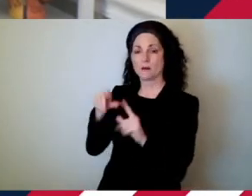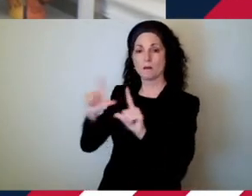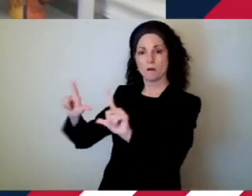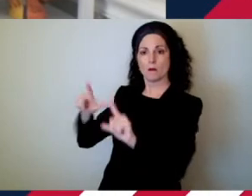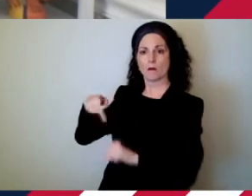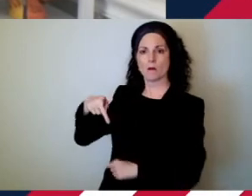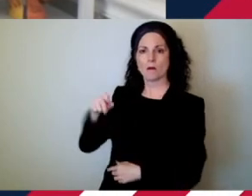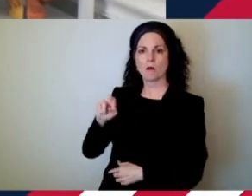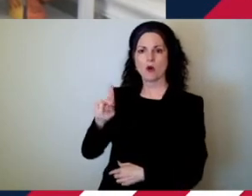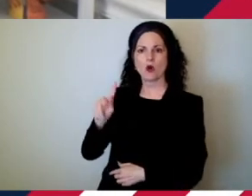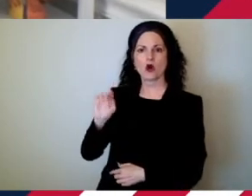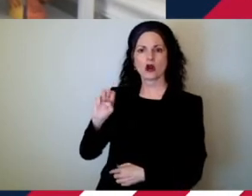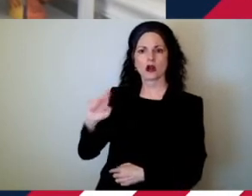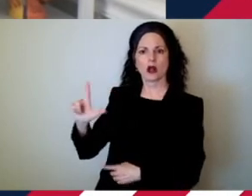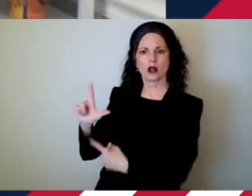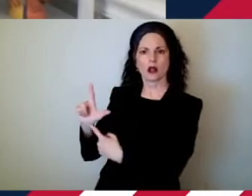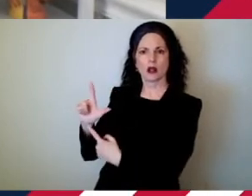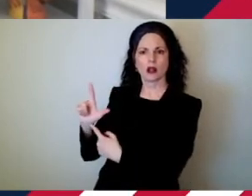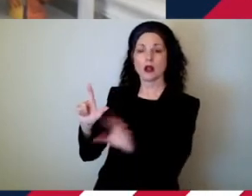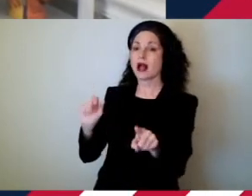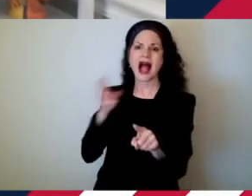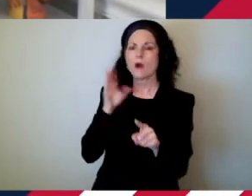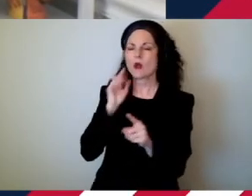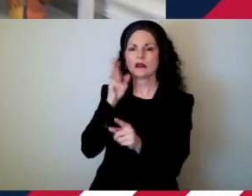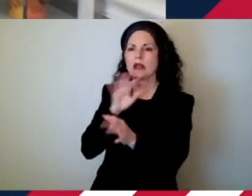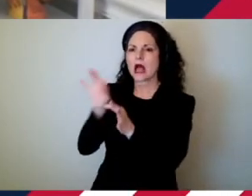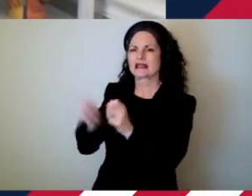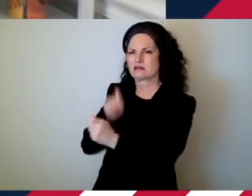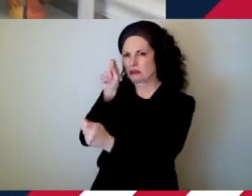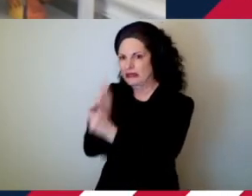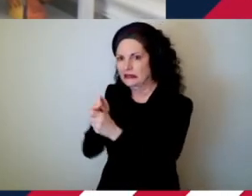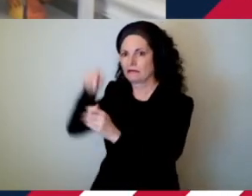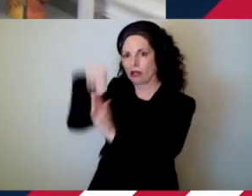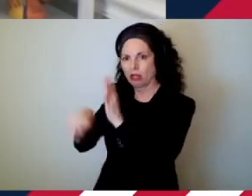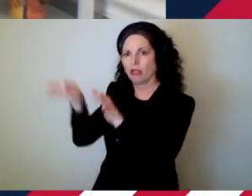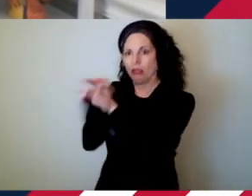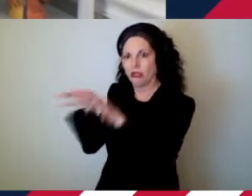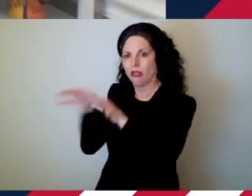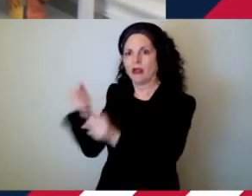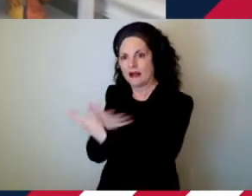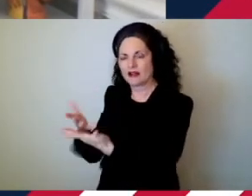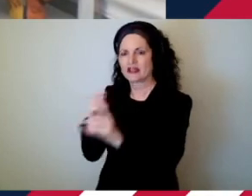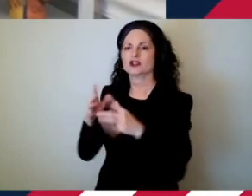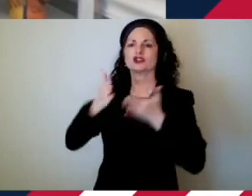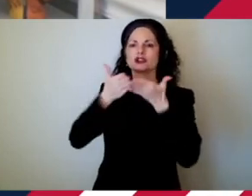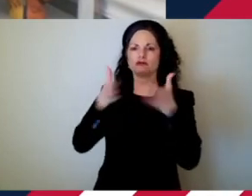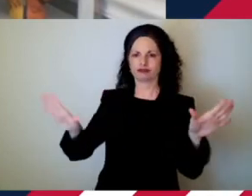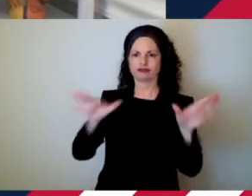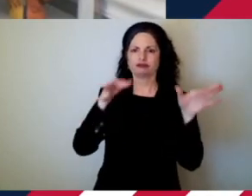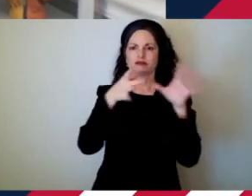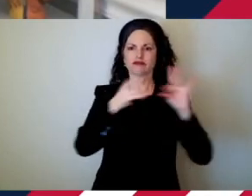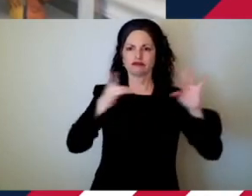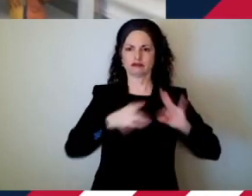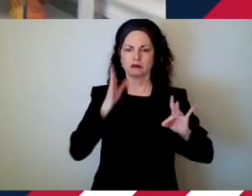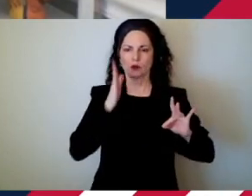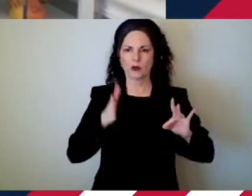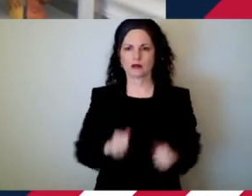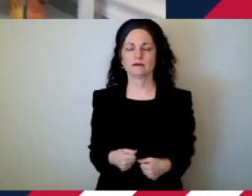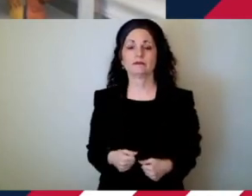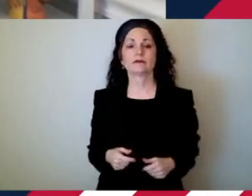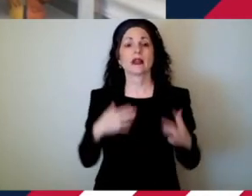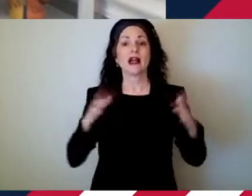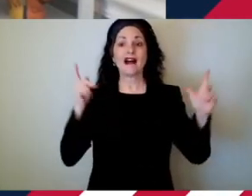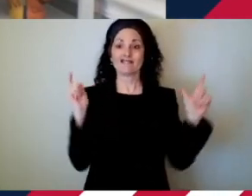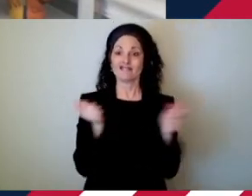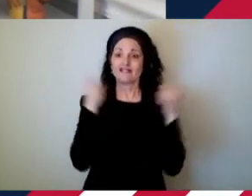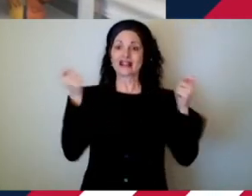thing. I'm going to give an overview of what the convention agenda is. The convention festivities are going to kick off on Monday